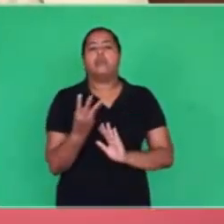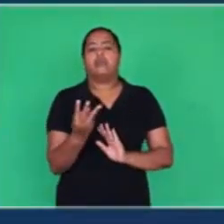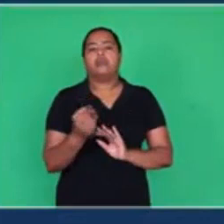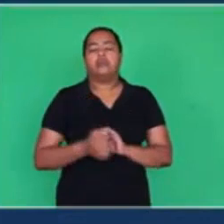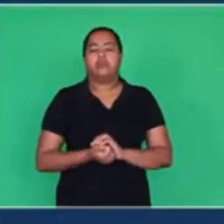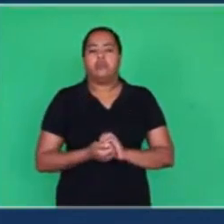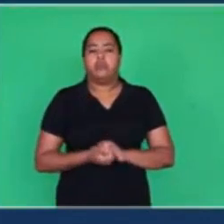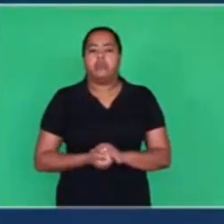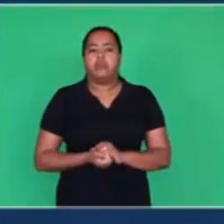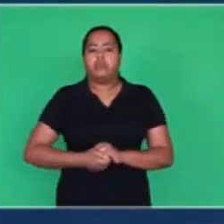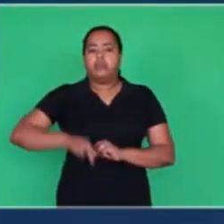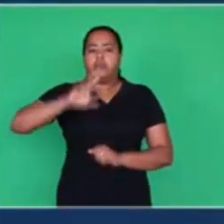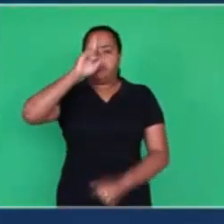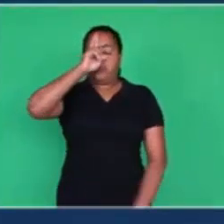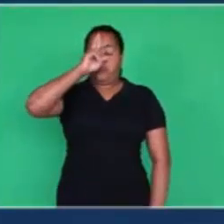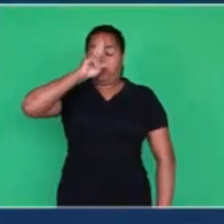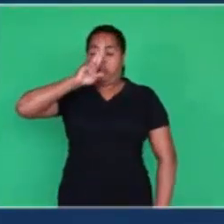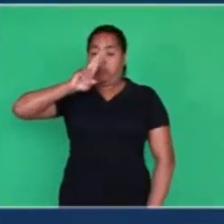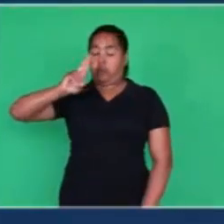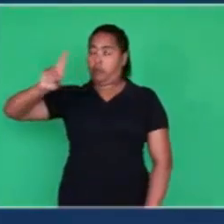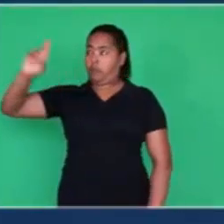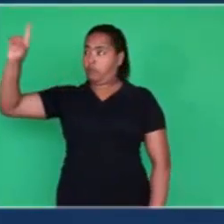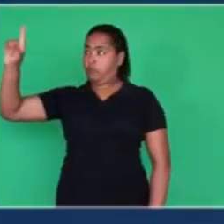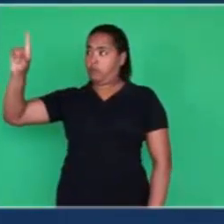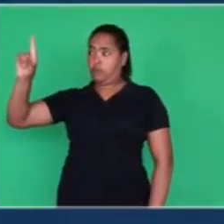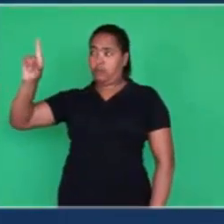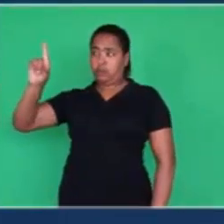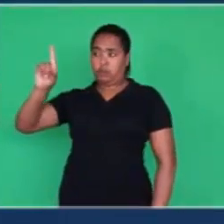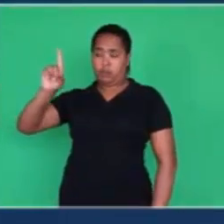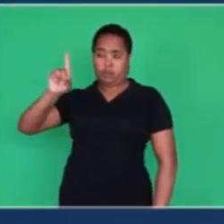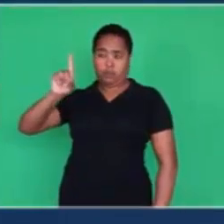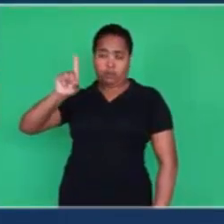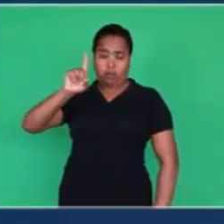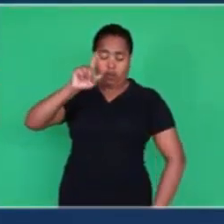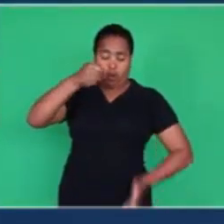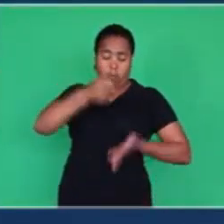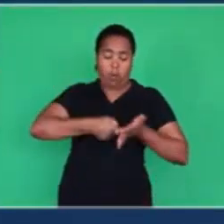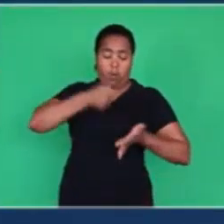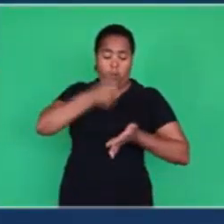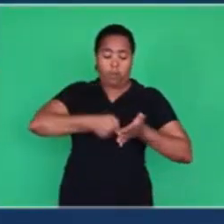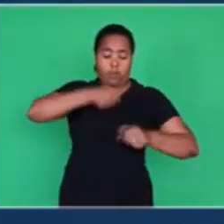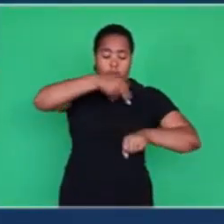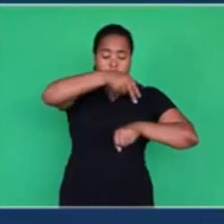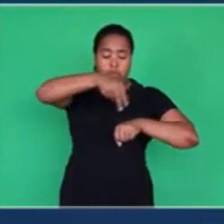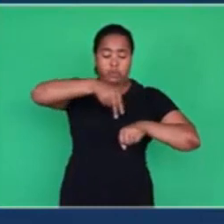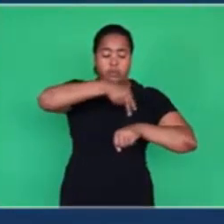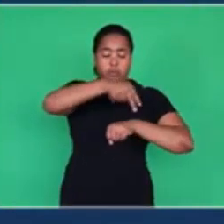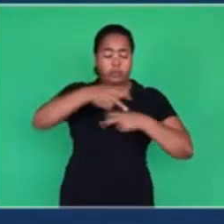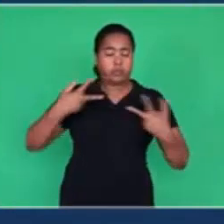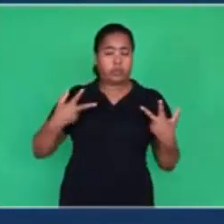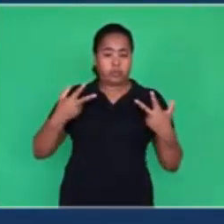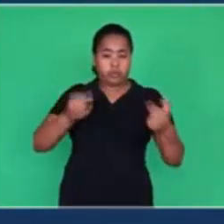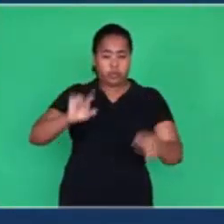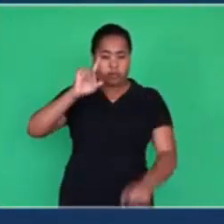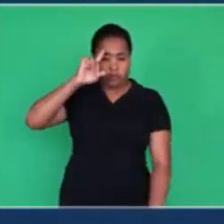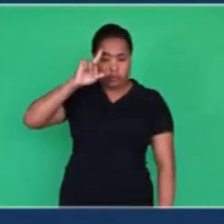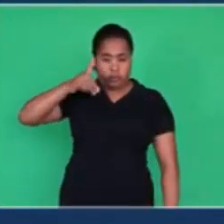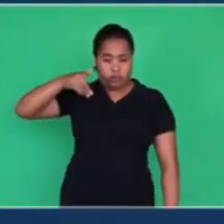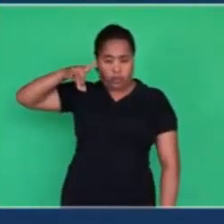go forth and fight against those nations, as he fights in the day of the